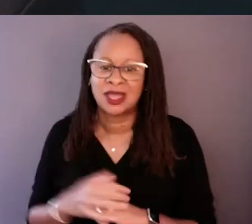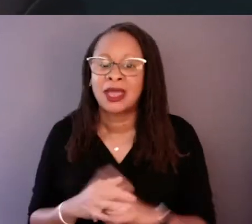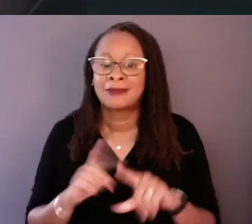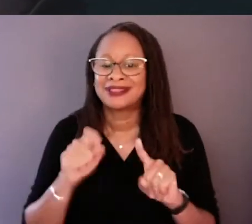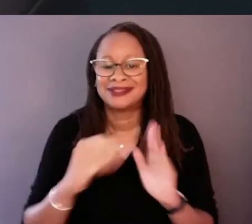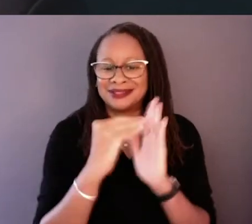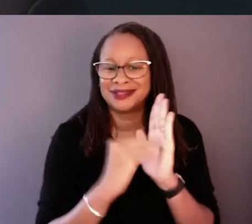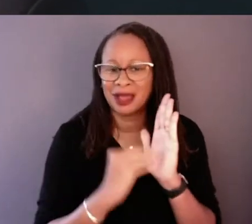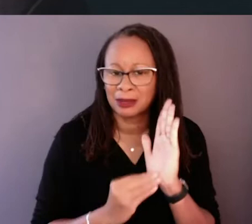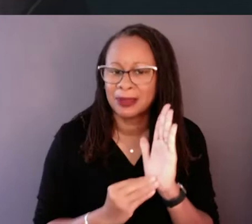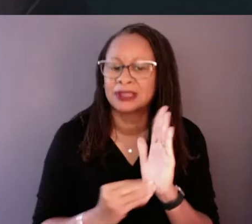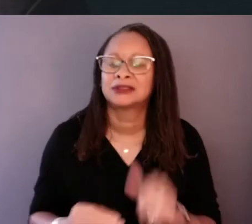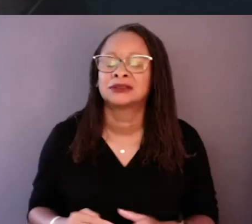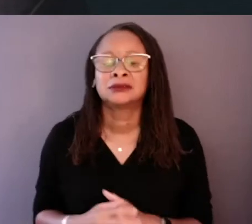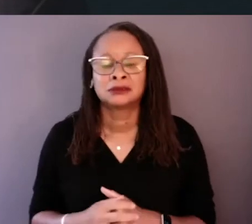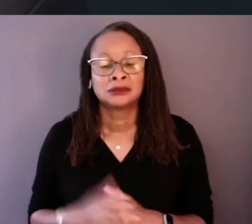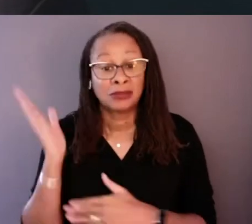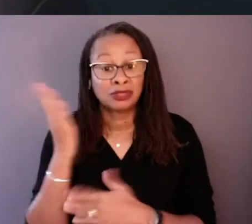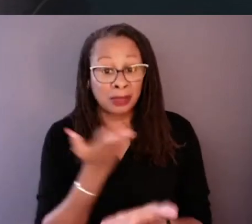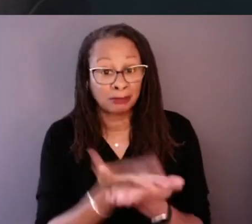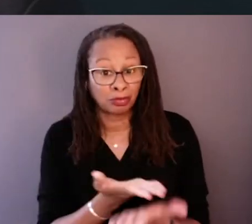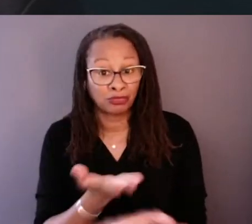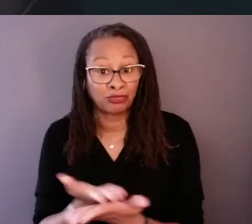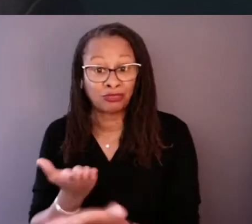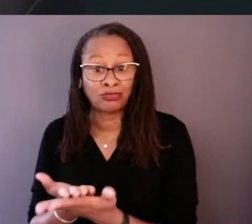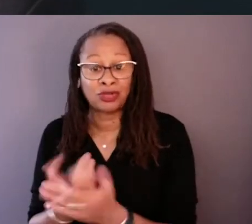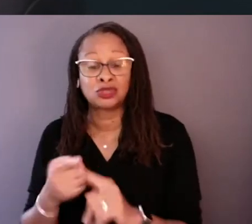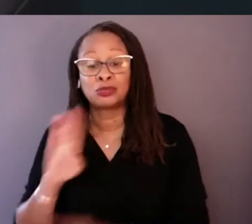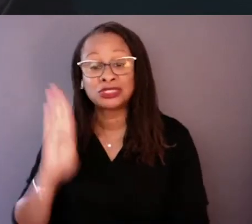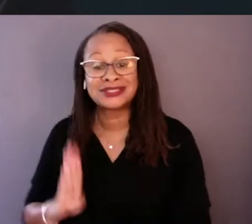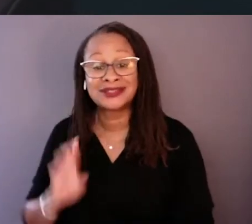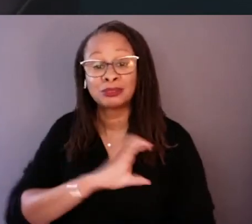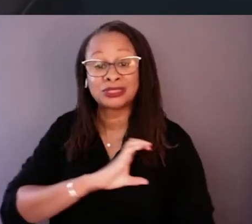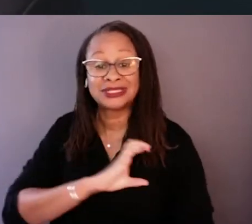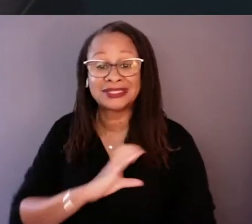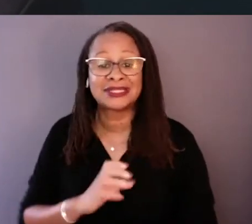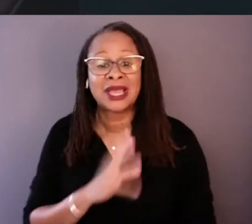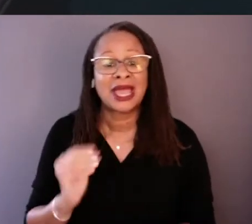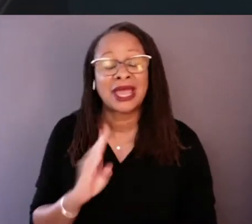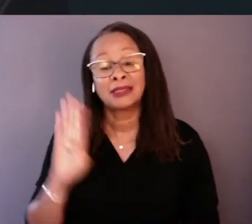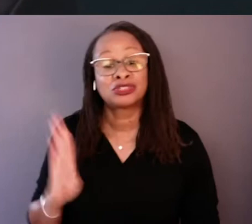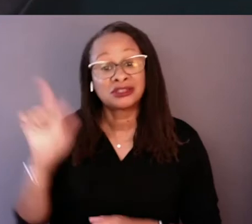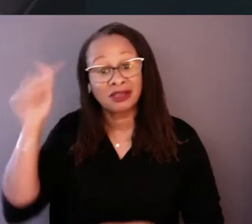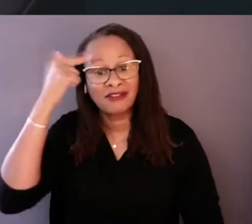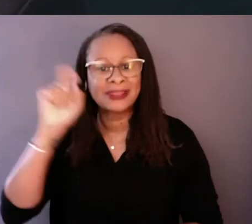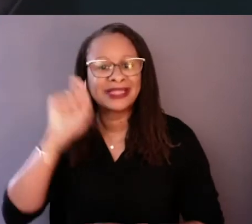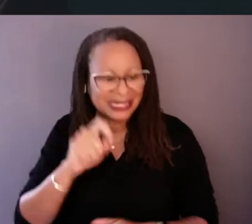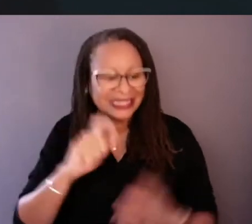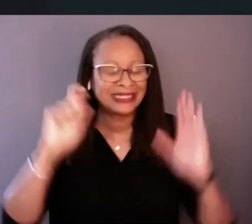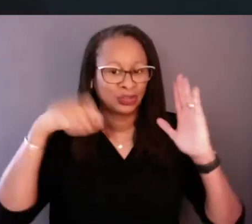they need to present proofs to the Brazilian police and the Brazilian government, so they needed cameras.